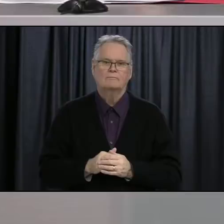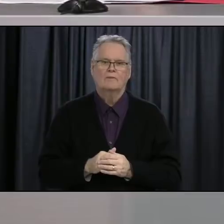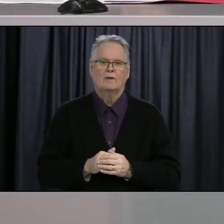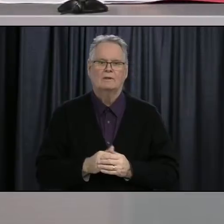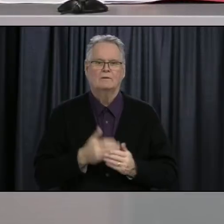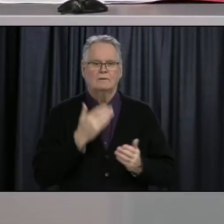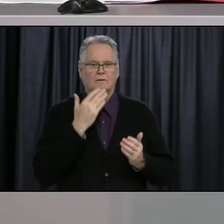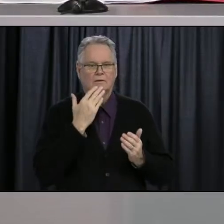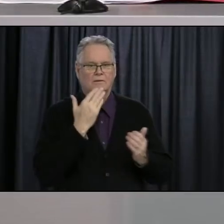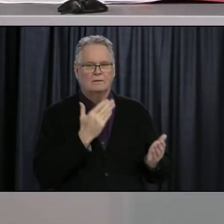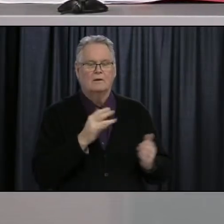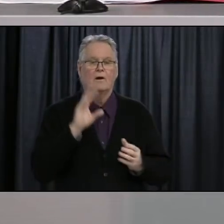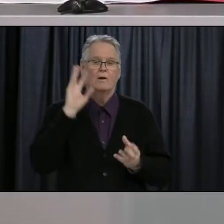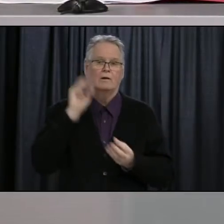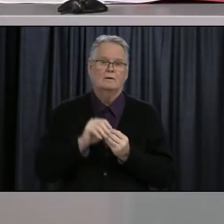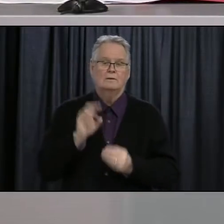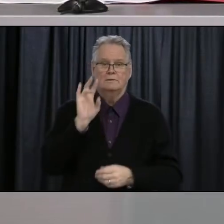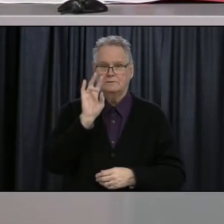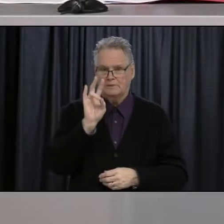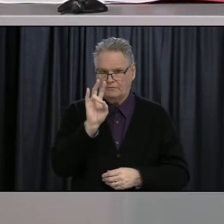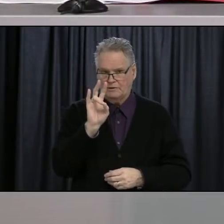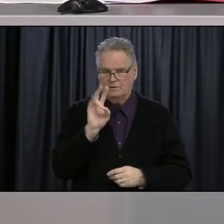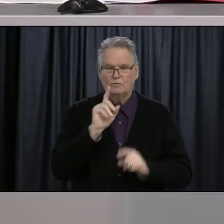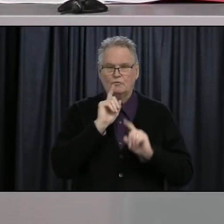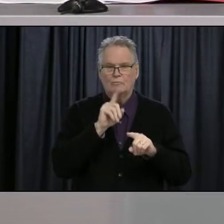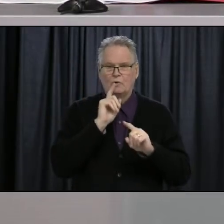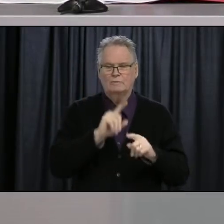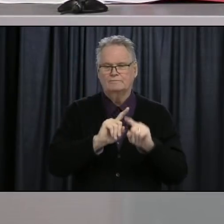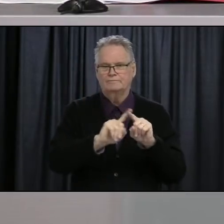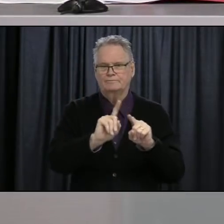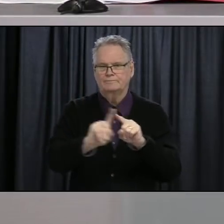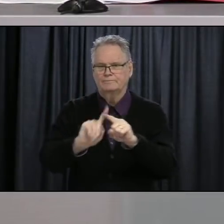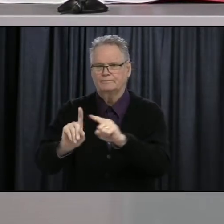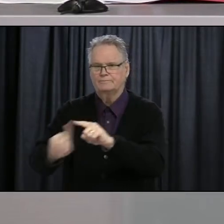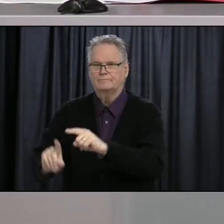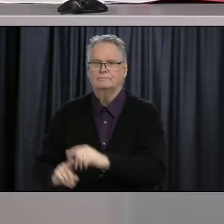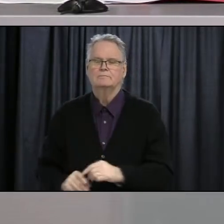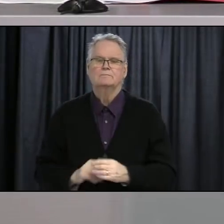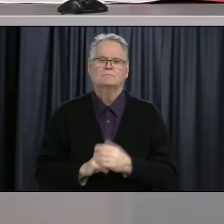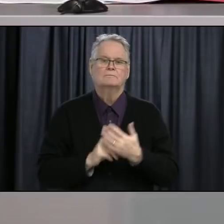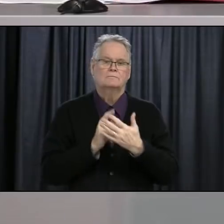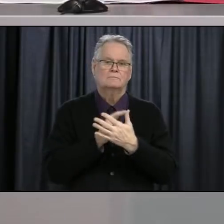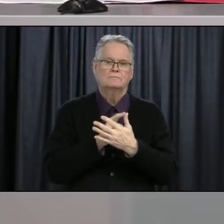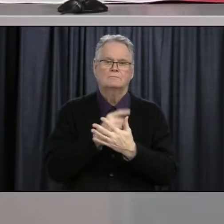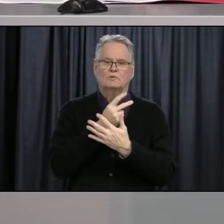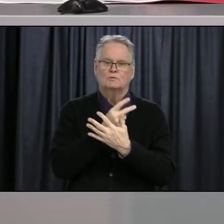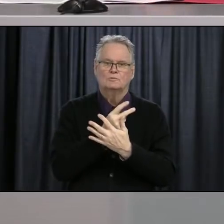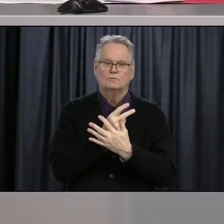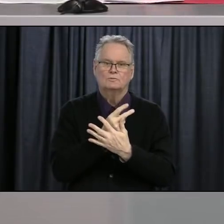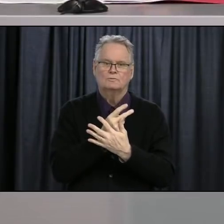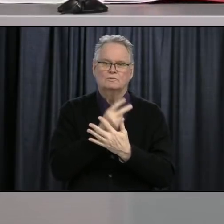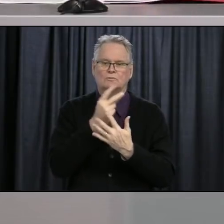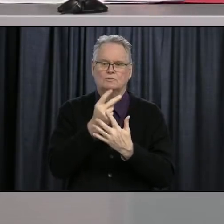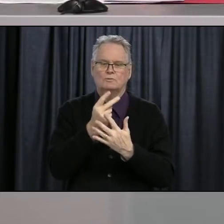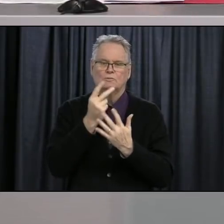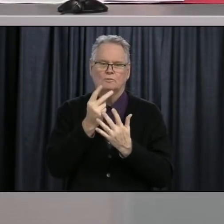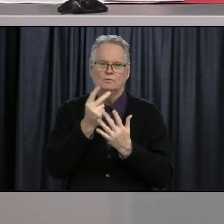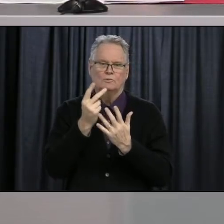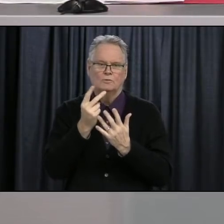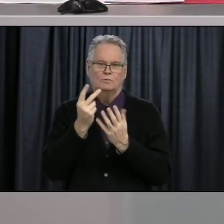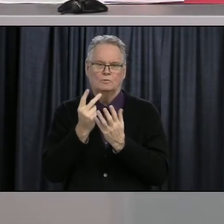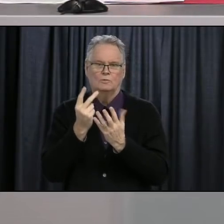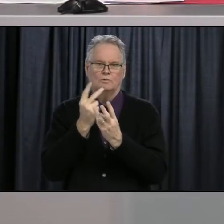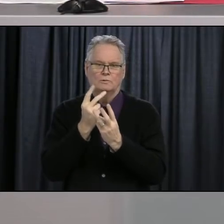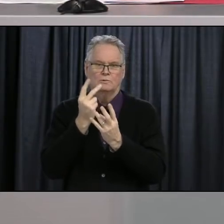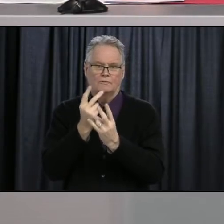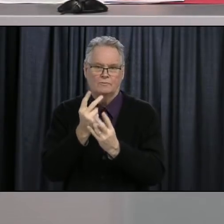7 reporters registered for today's call. The question and answer session will be conducted in 2 rounds, where each reporter will have the opportunity to ask